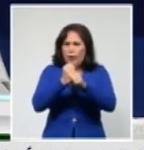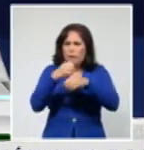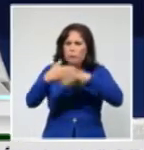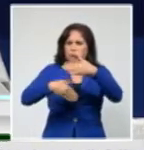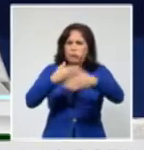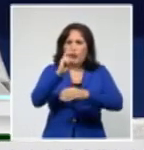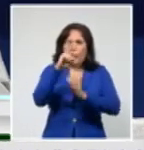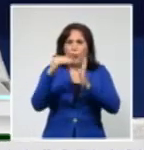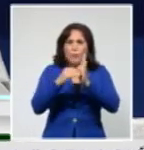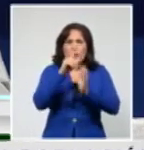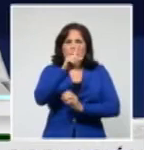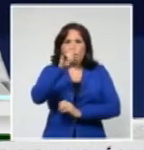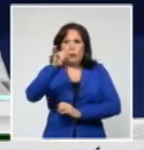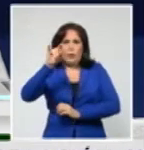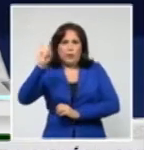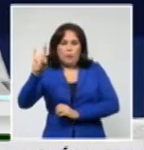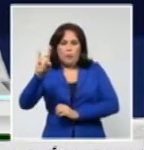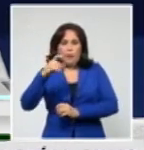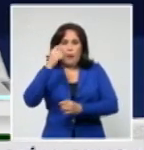285 in Santiago de Cubas,